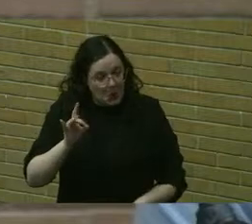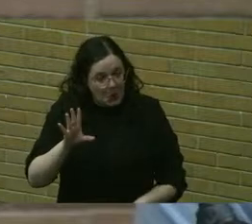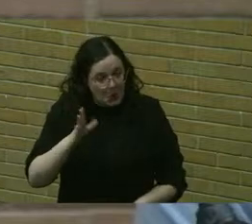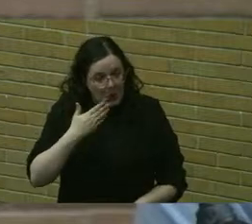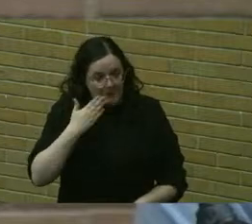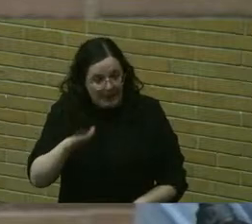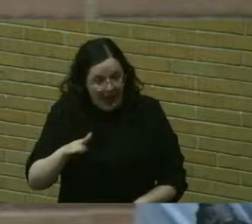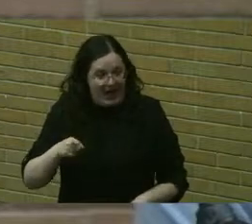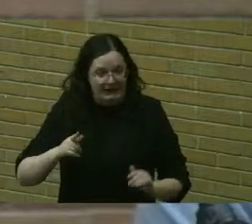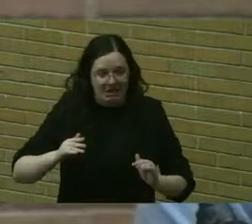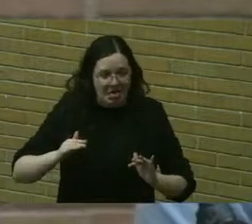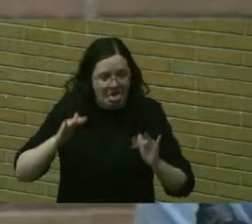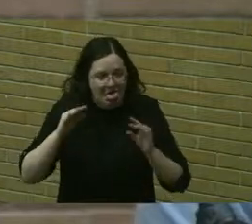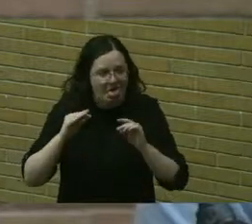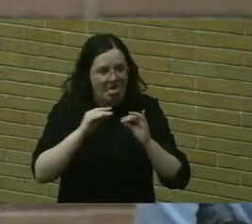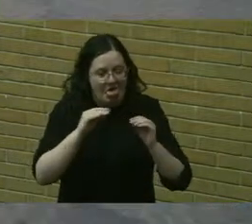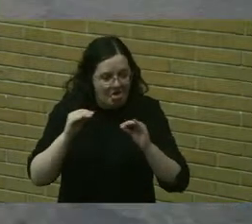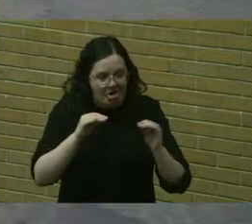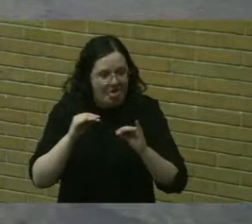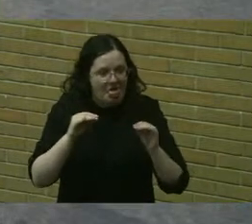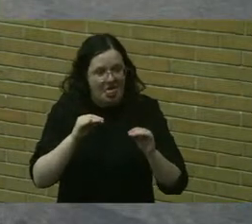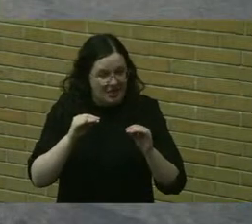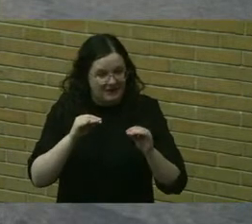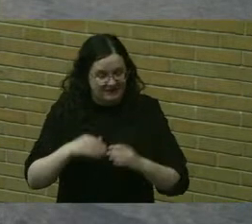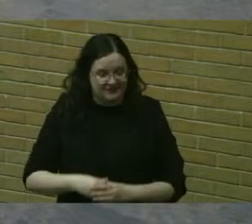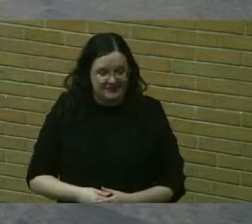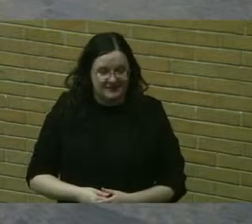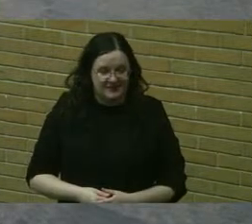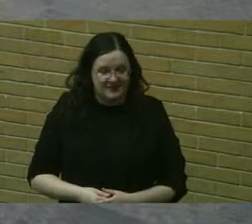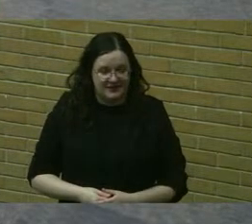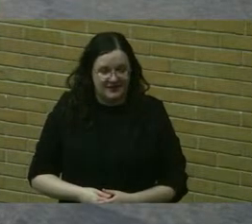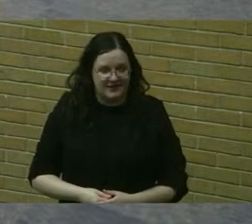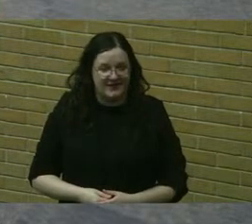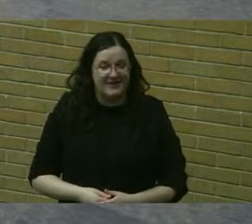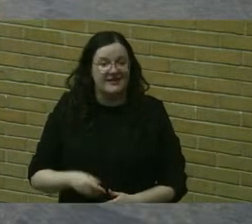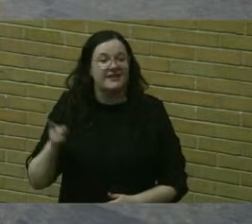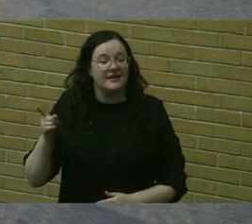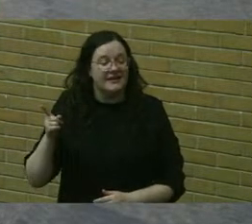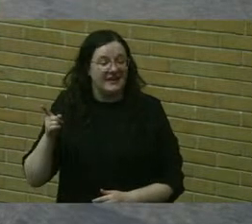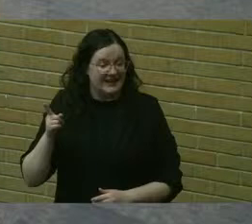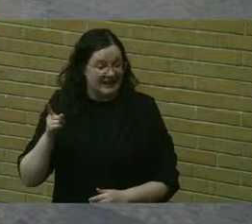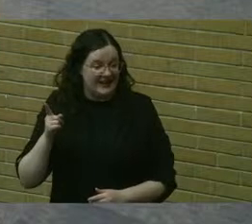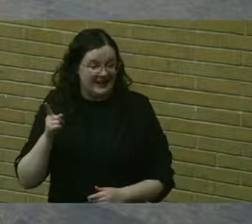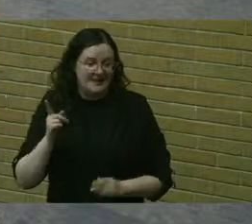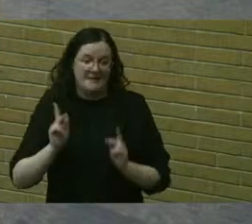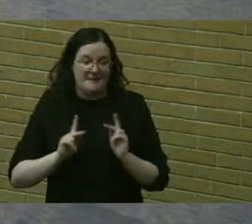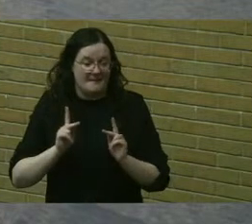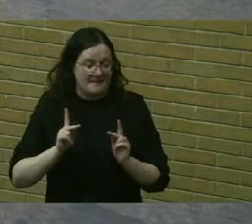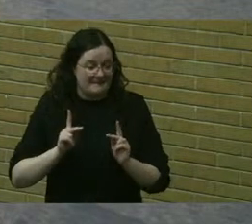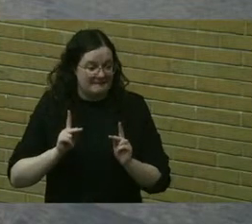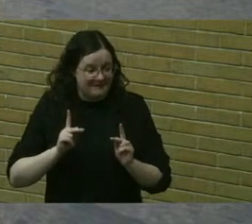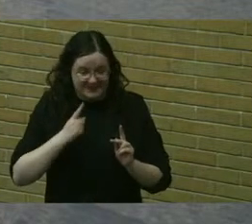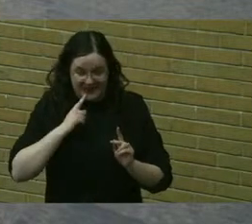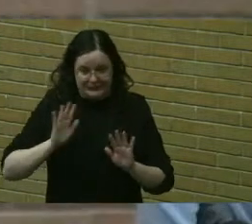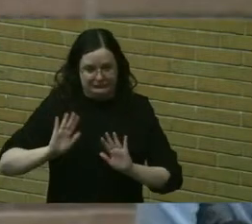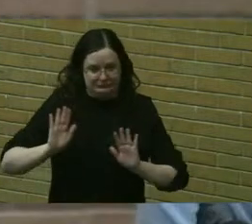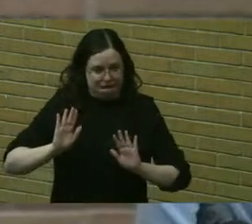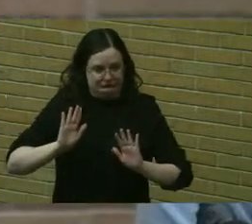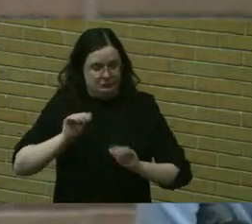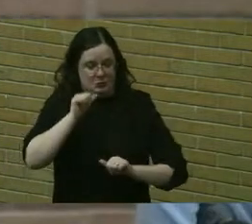up. And police asked me to stand behind, not to engage in any conversation, and they